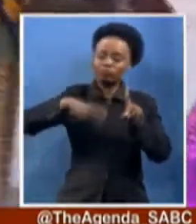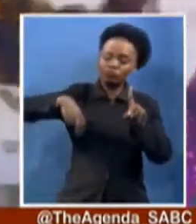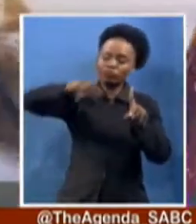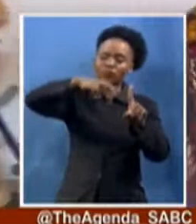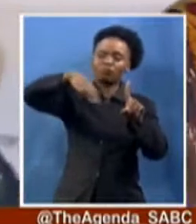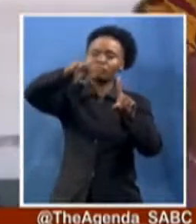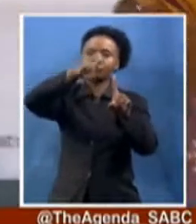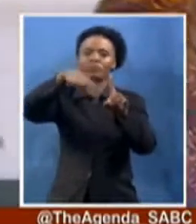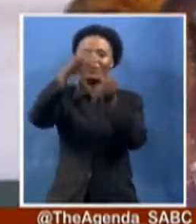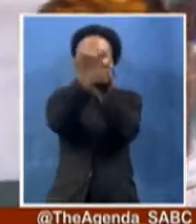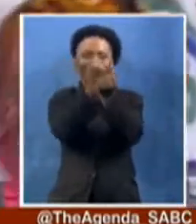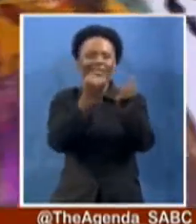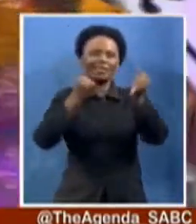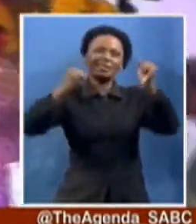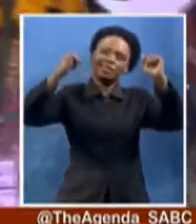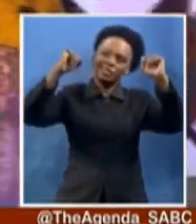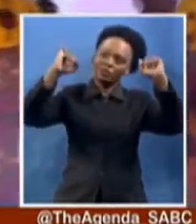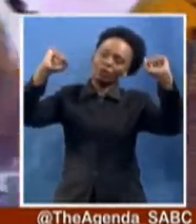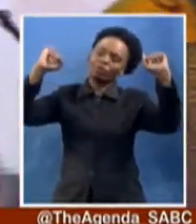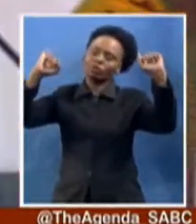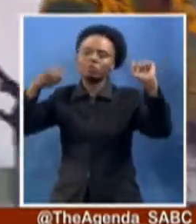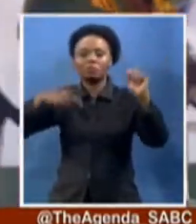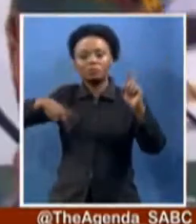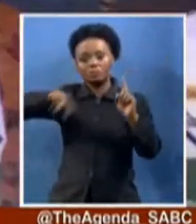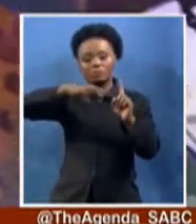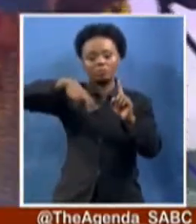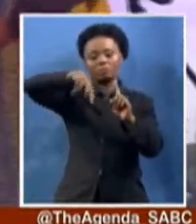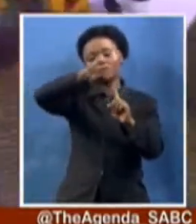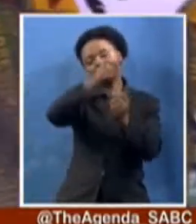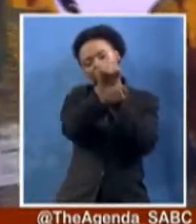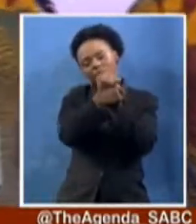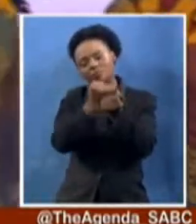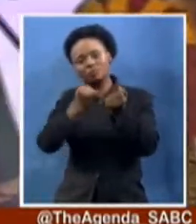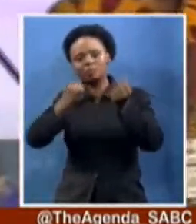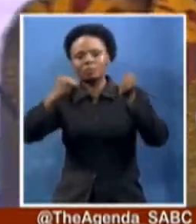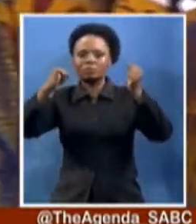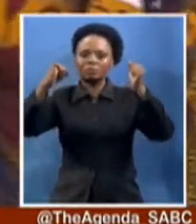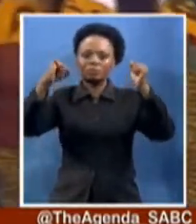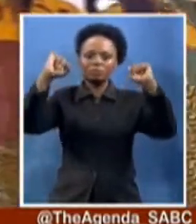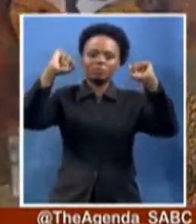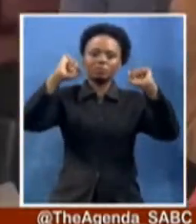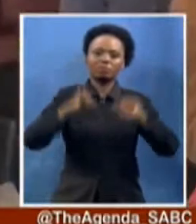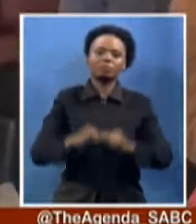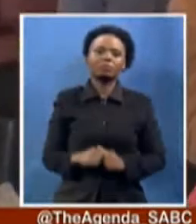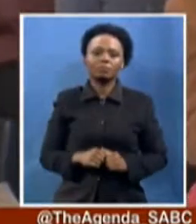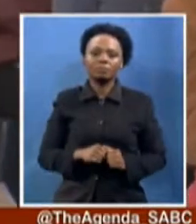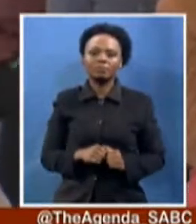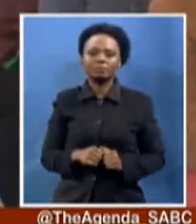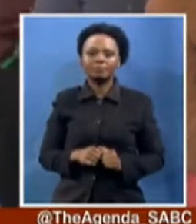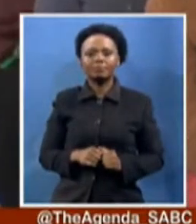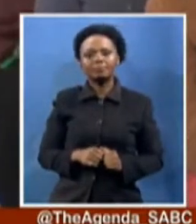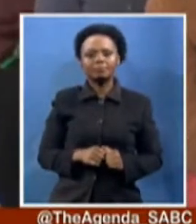a journey to freedom. From